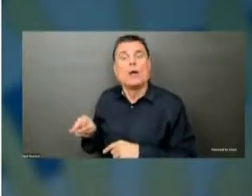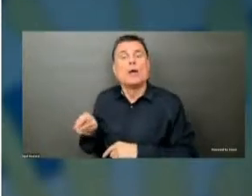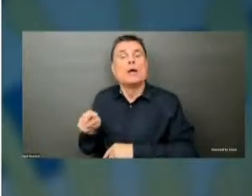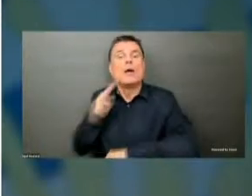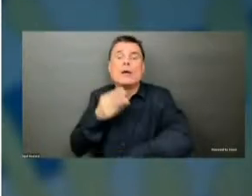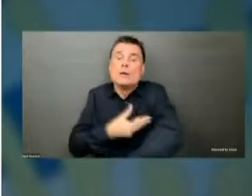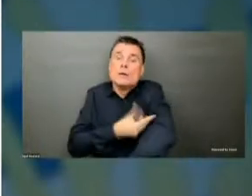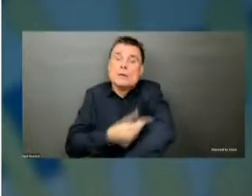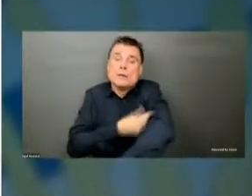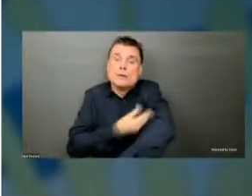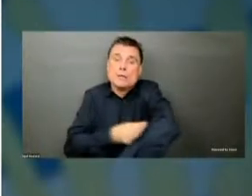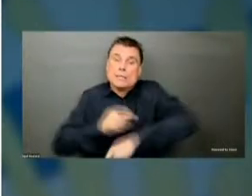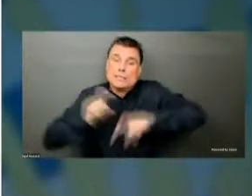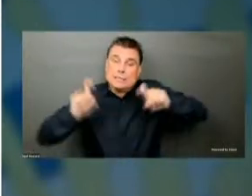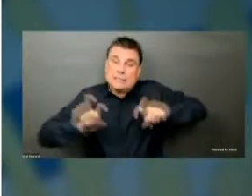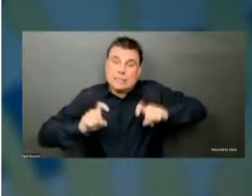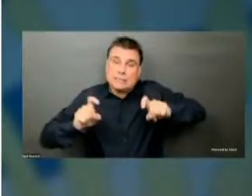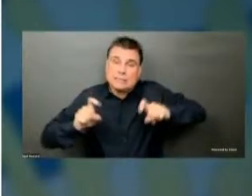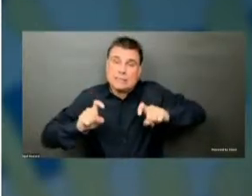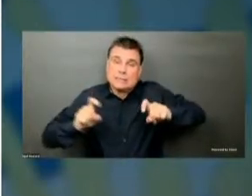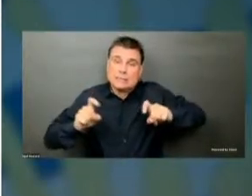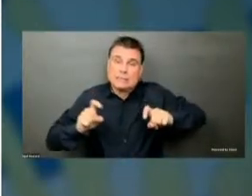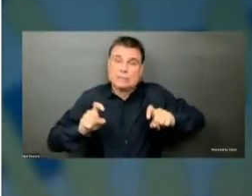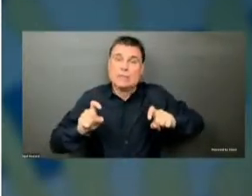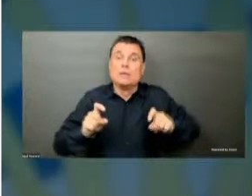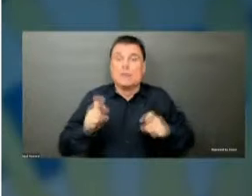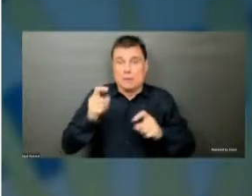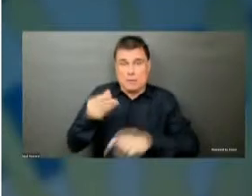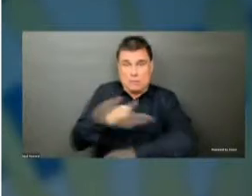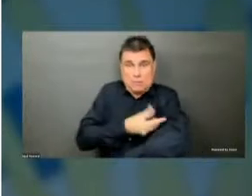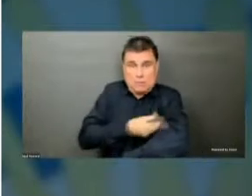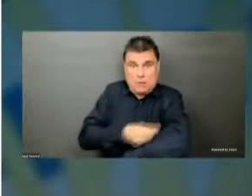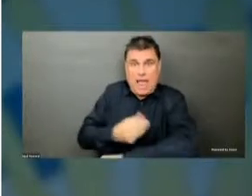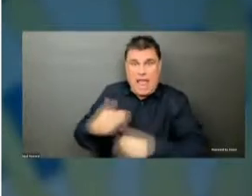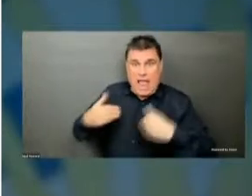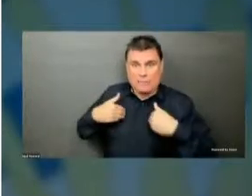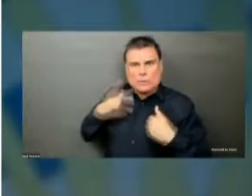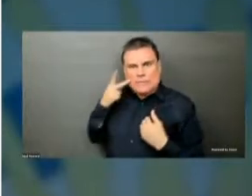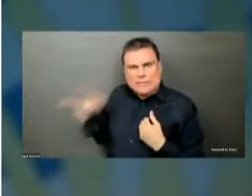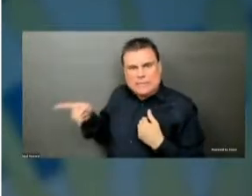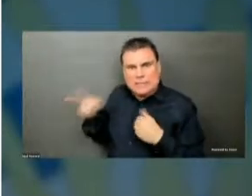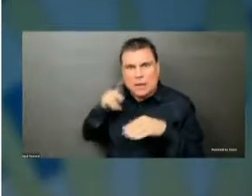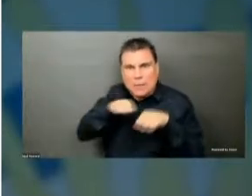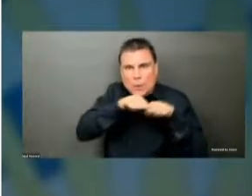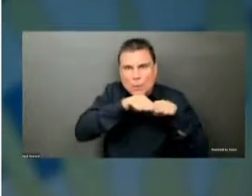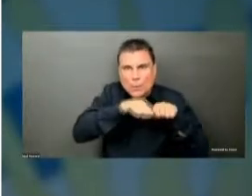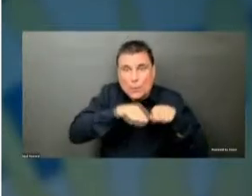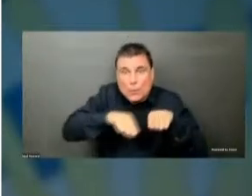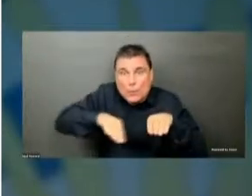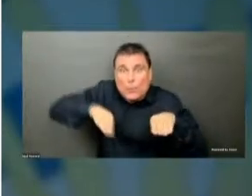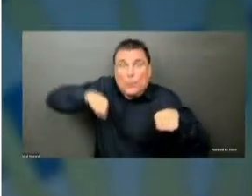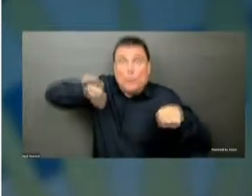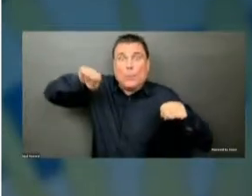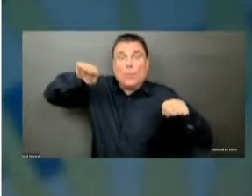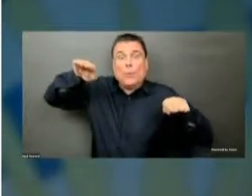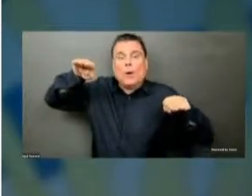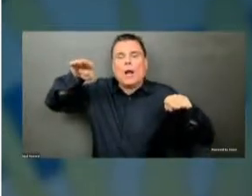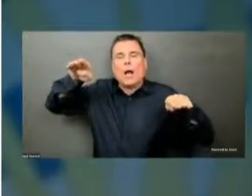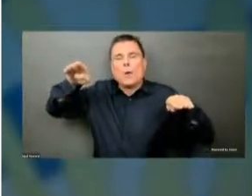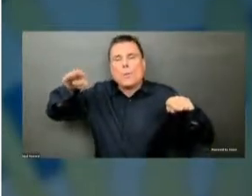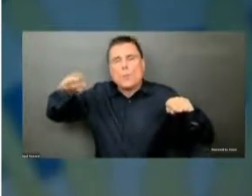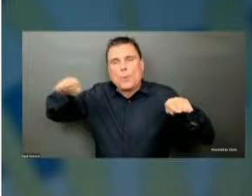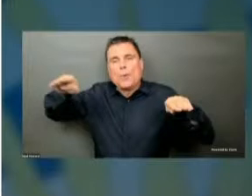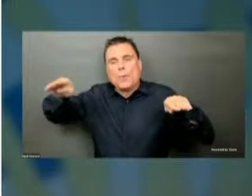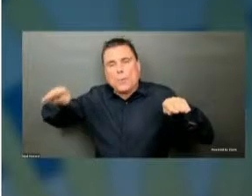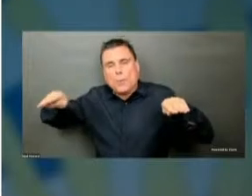that we've had in our second wave of the pandemic here in British Columbia. Again, the majority of cases happen in the Fraser Health